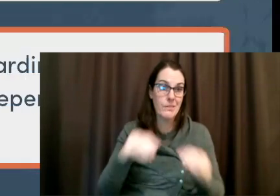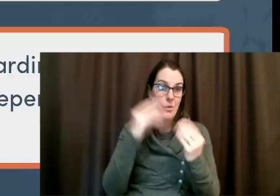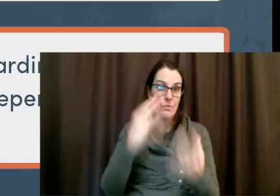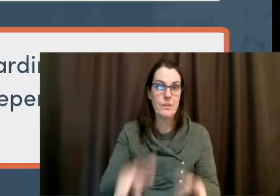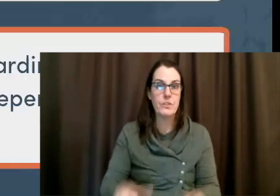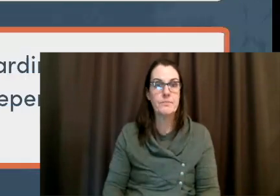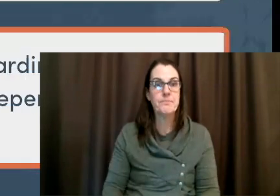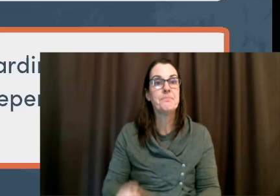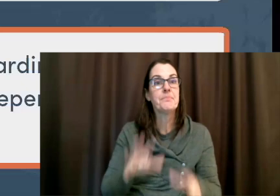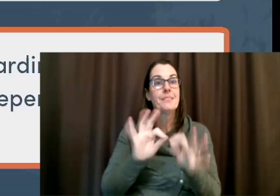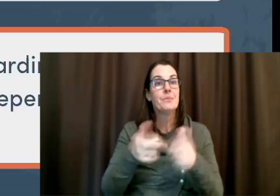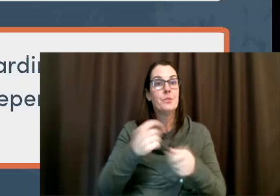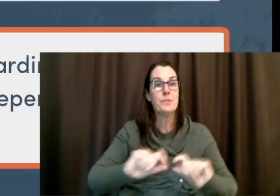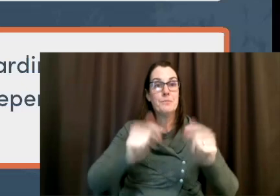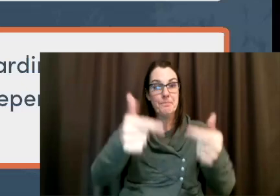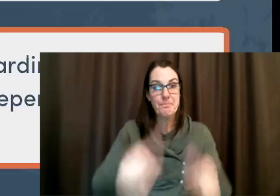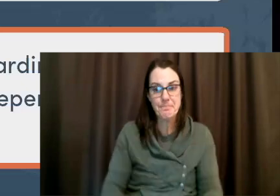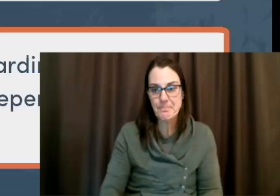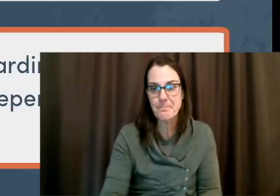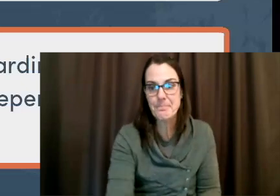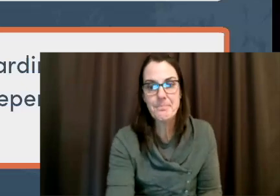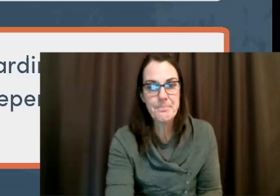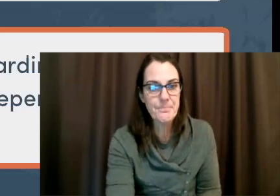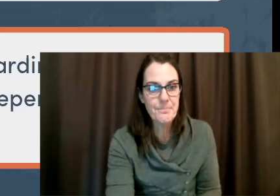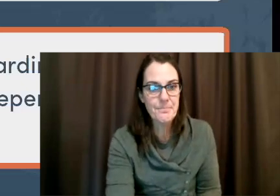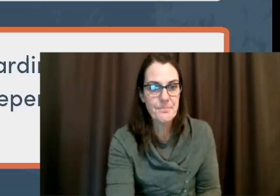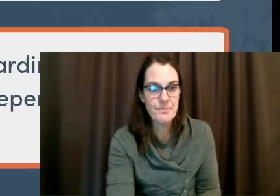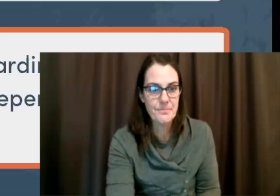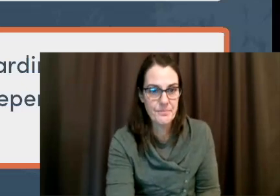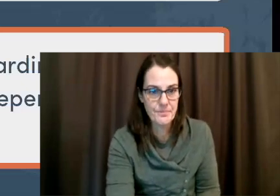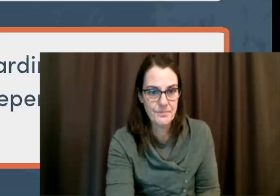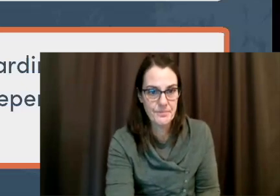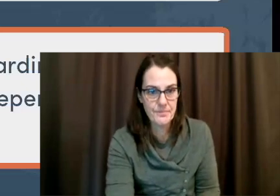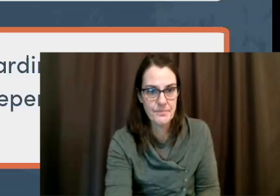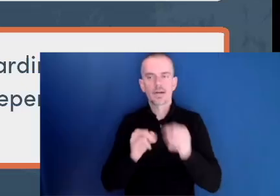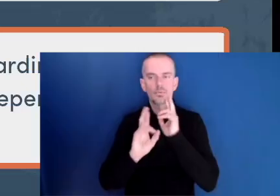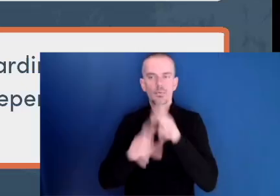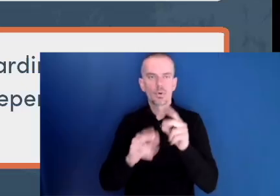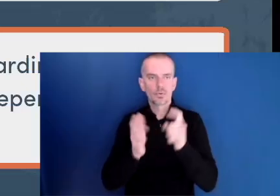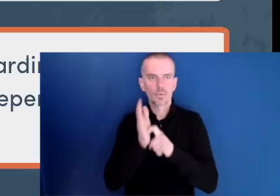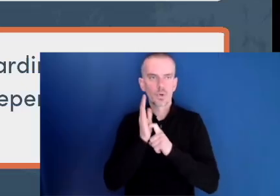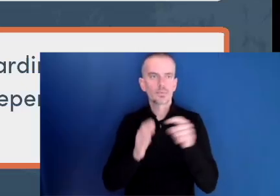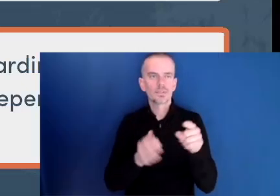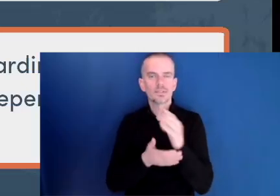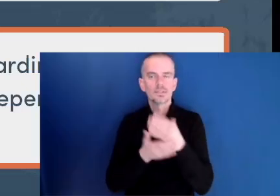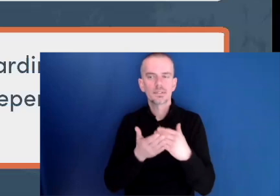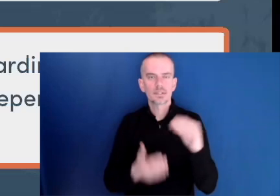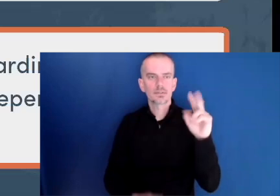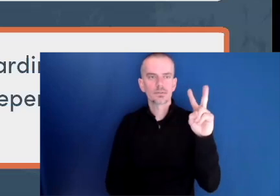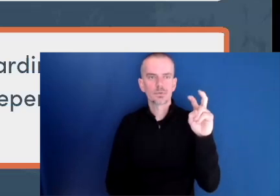And finally, final reporting requirements. So this is going to be Section 200,